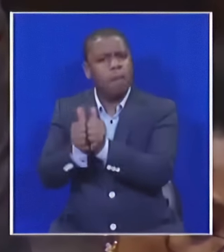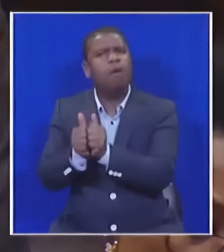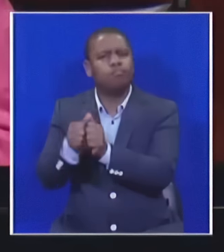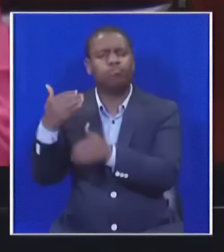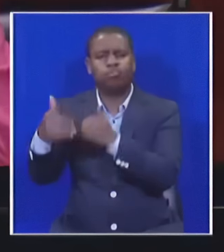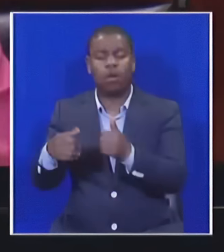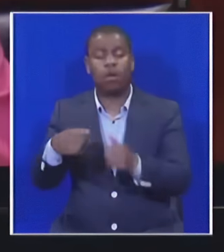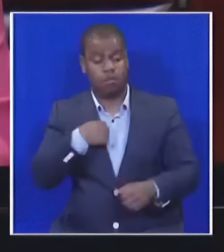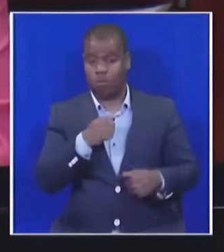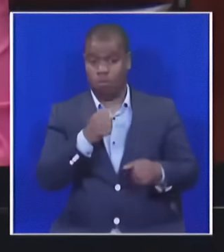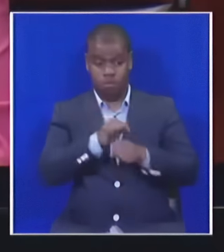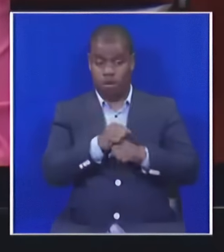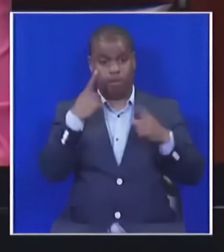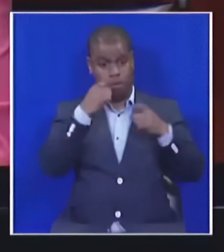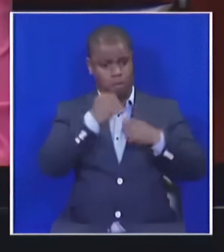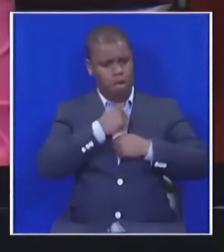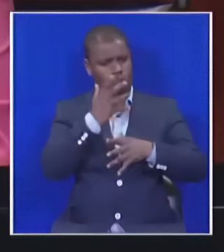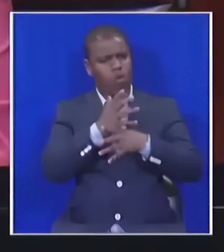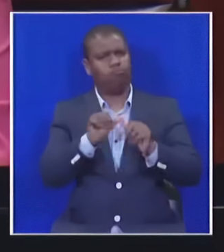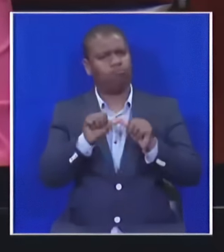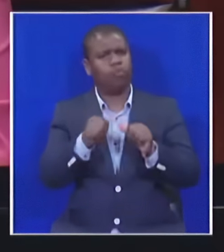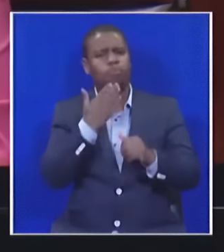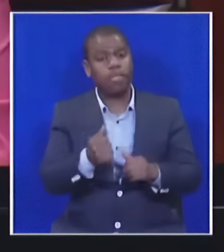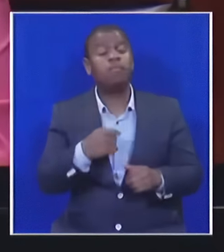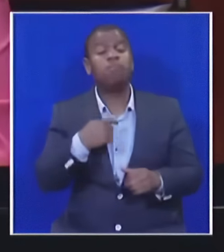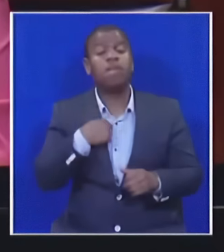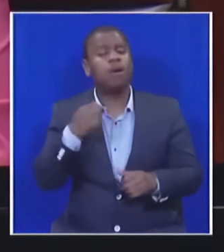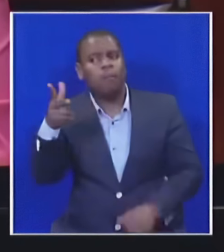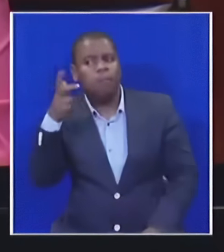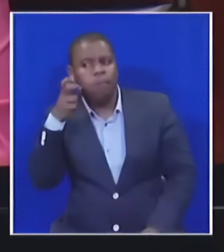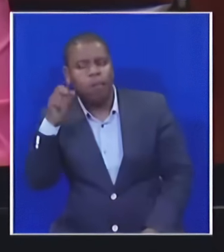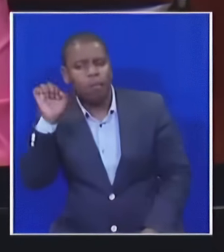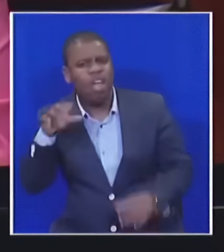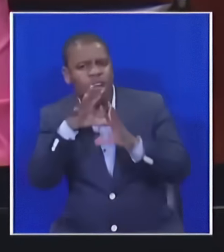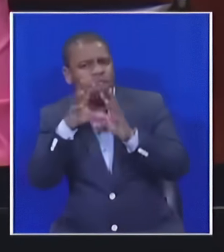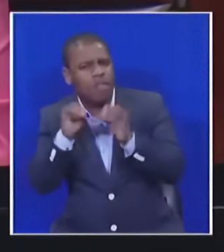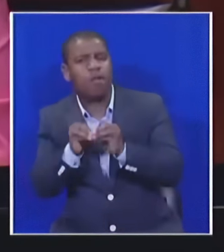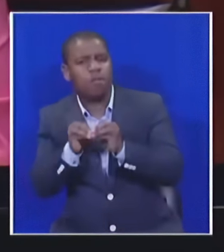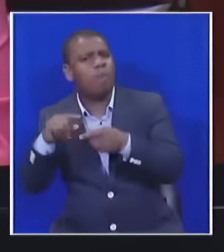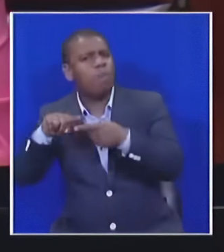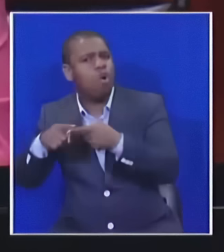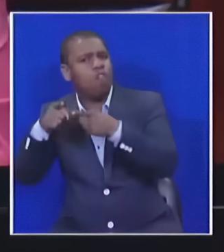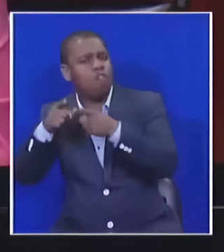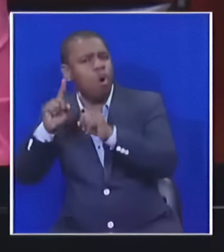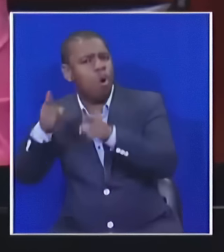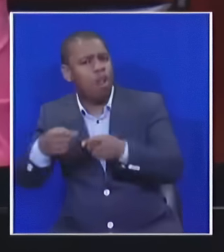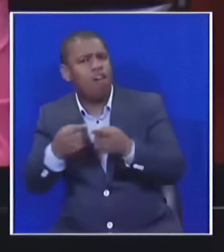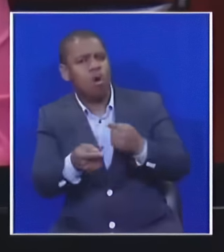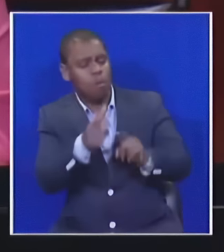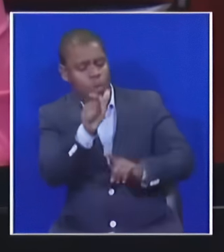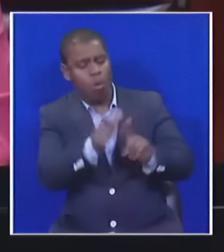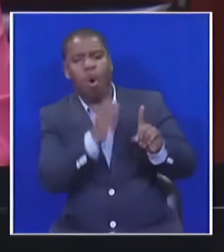make my work difficult. I said, from what has been raised as a point of order by Honorable